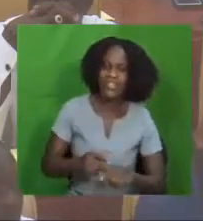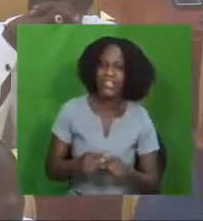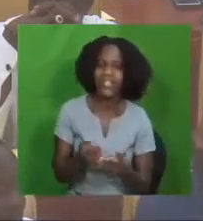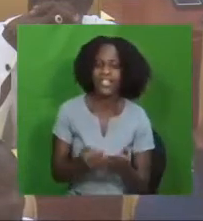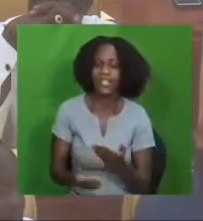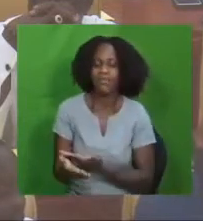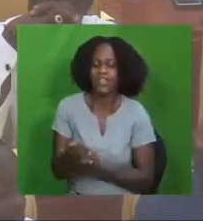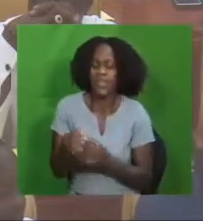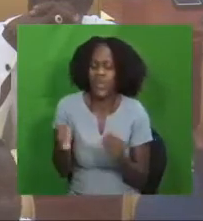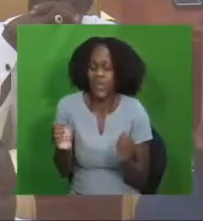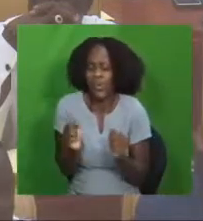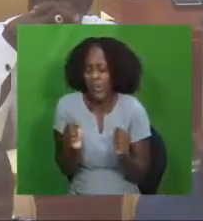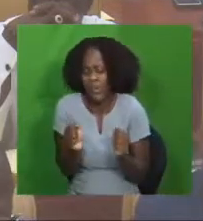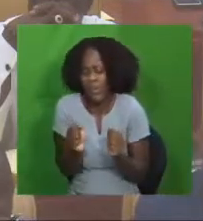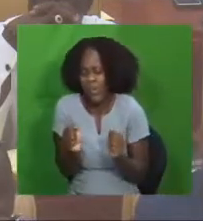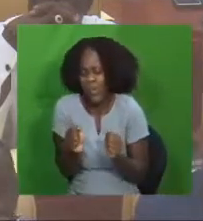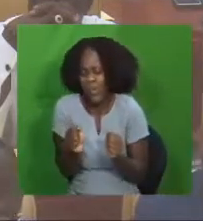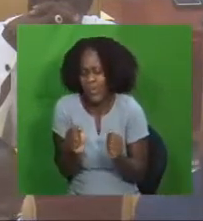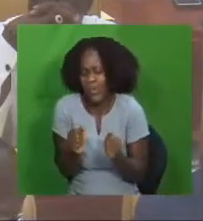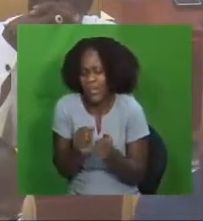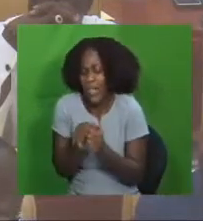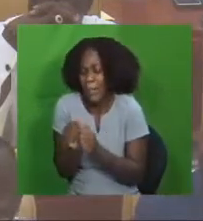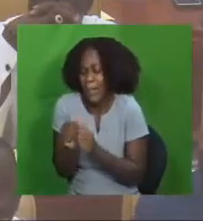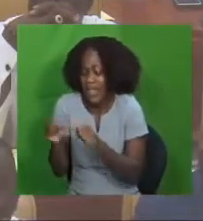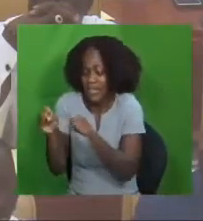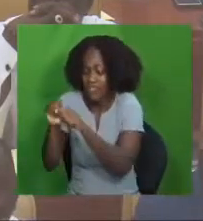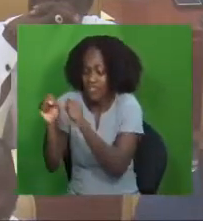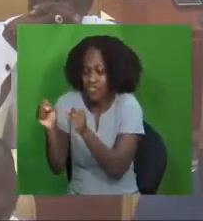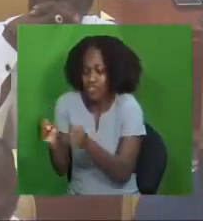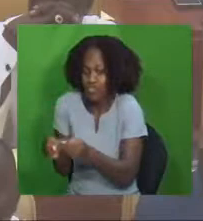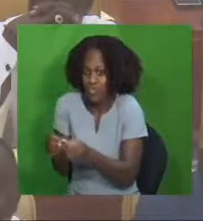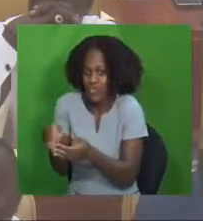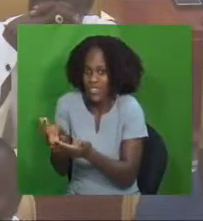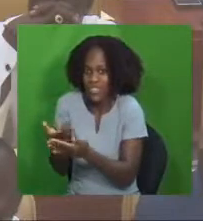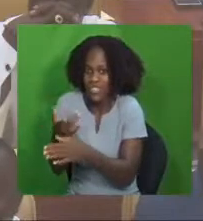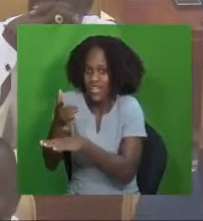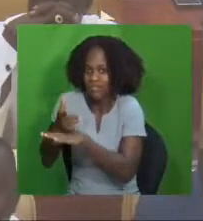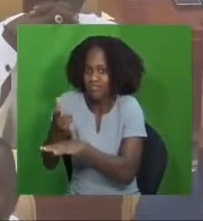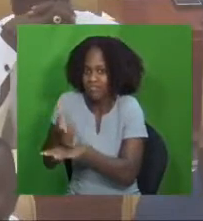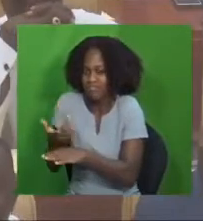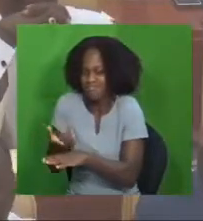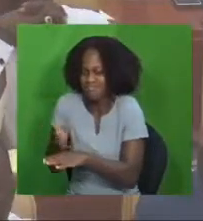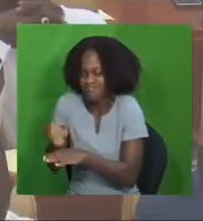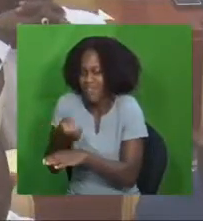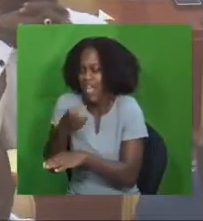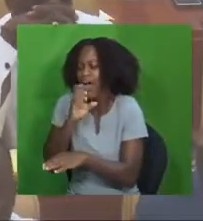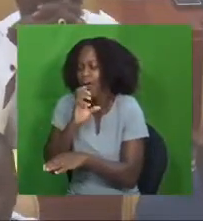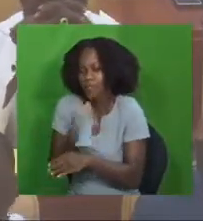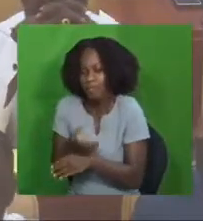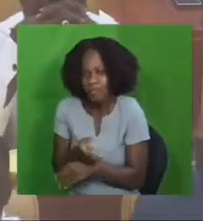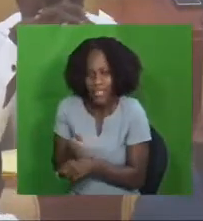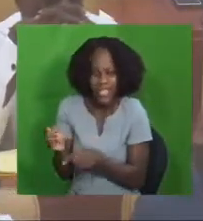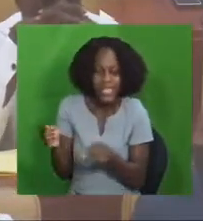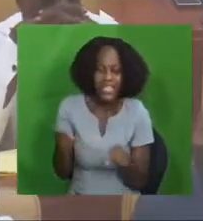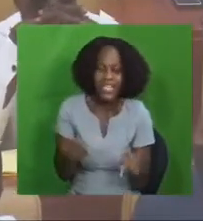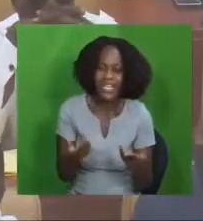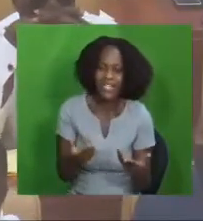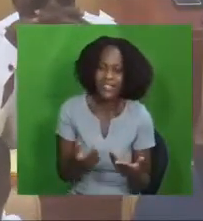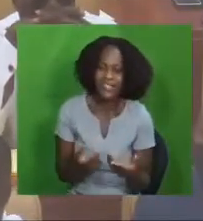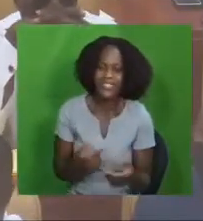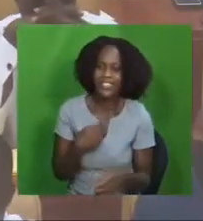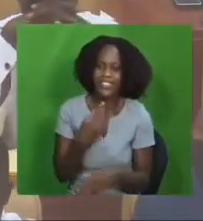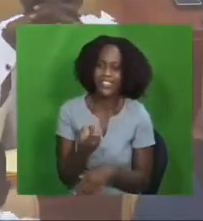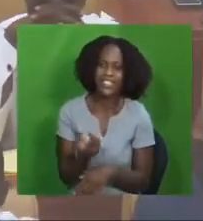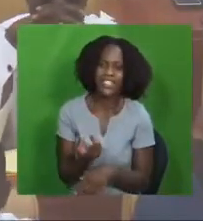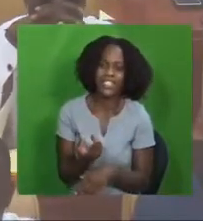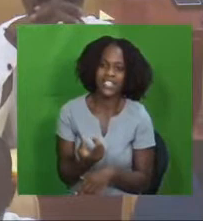cold. You pass by the blue kiosk and take another quarter. And when you come and say, you